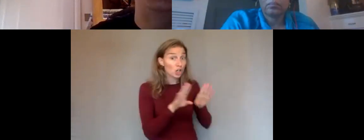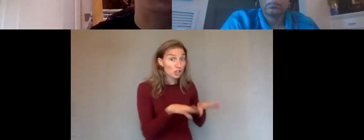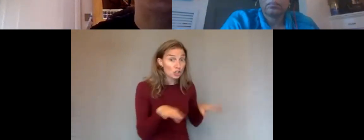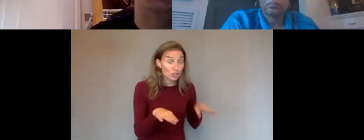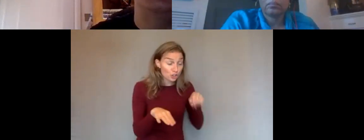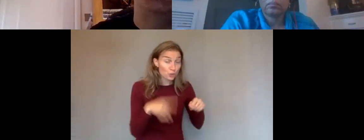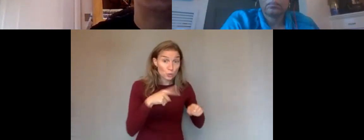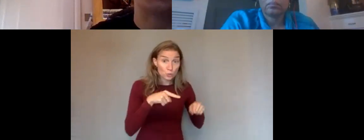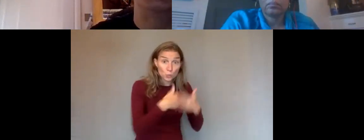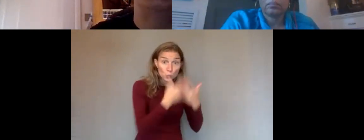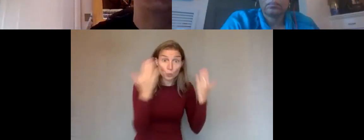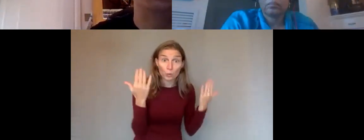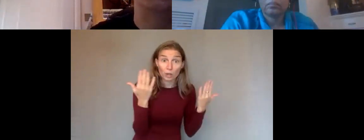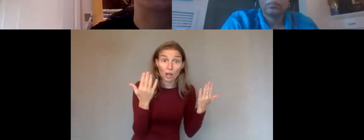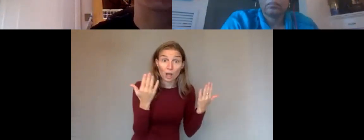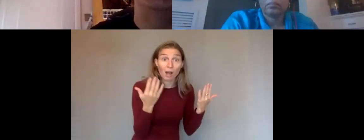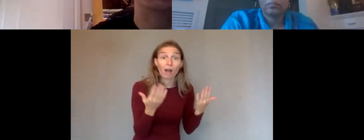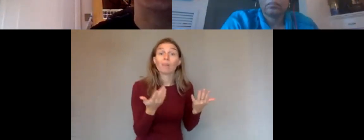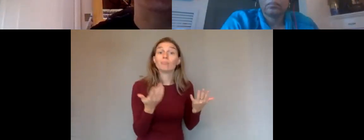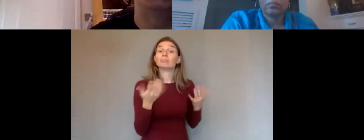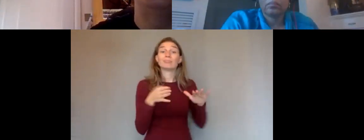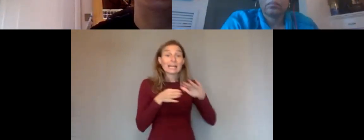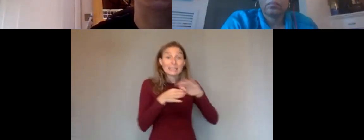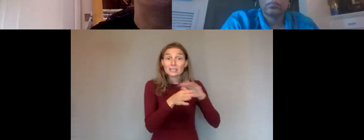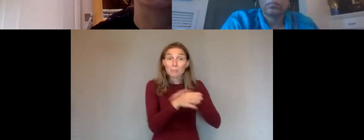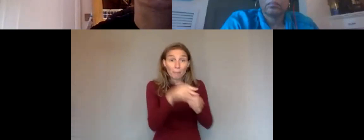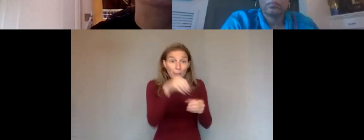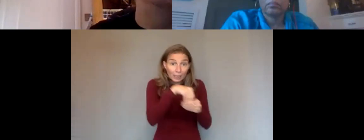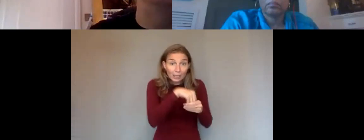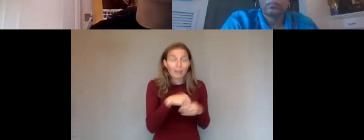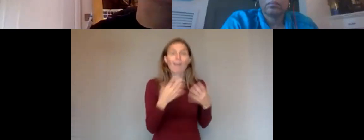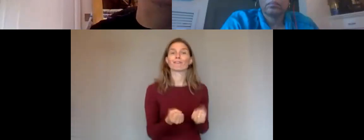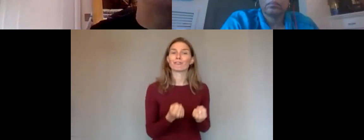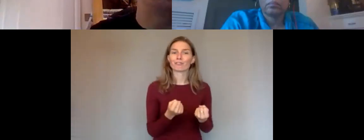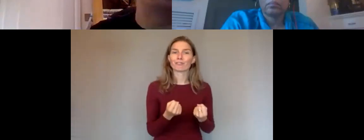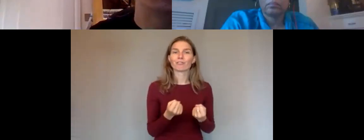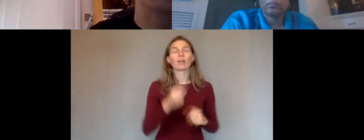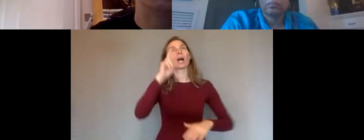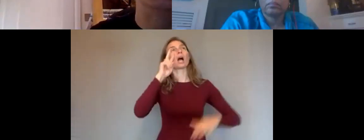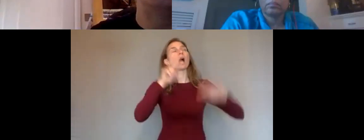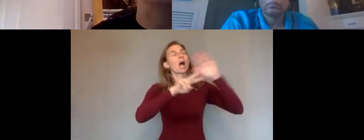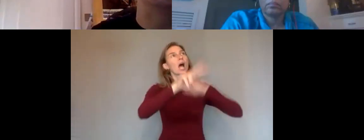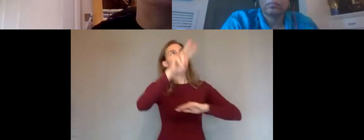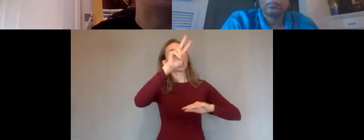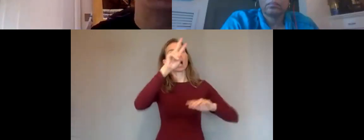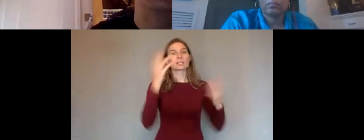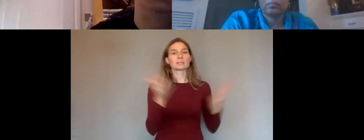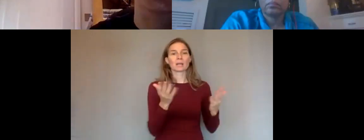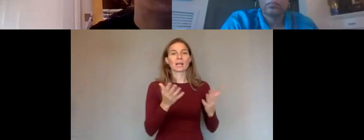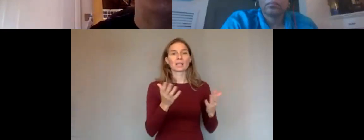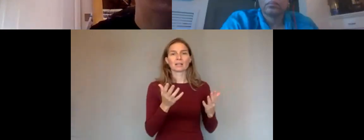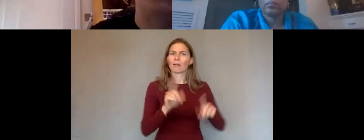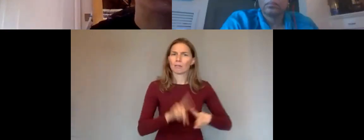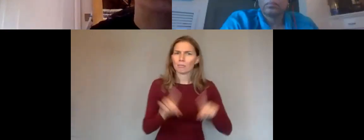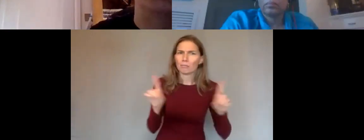have these accessibility fixes already. Their expectation is different. The effect, though, sometimes is that